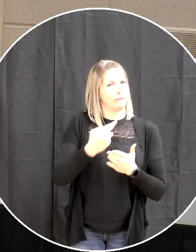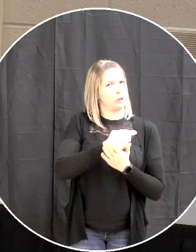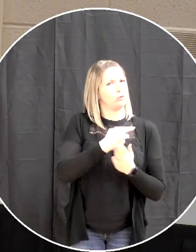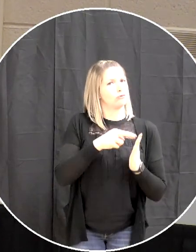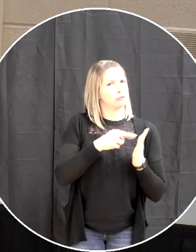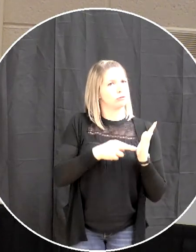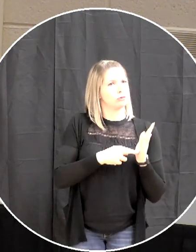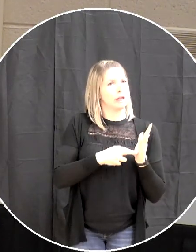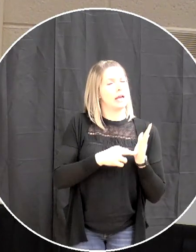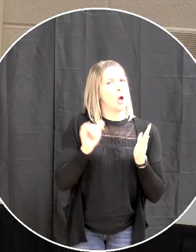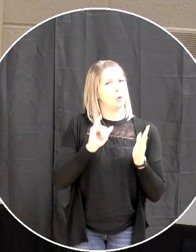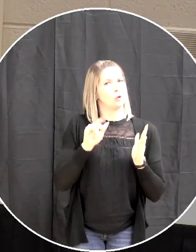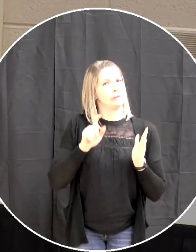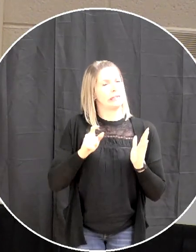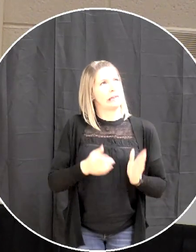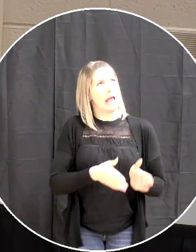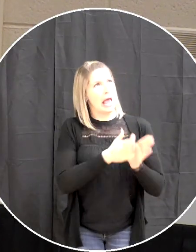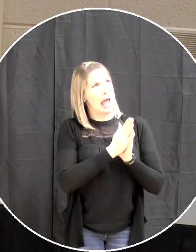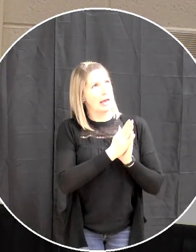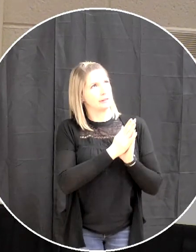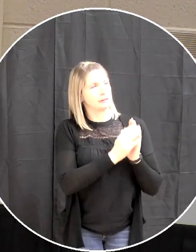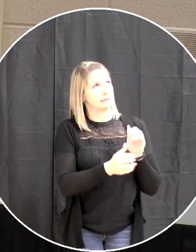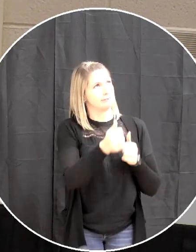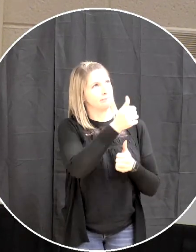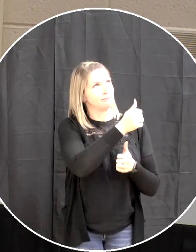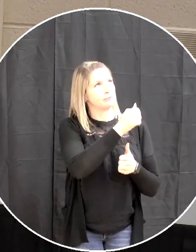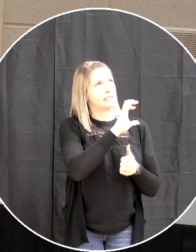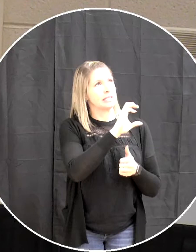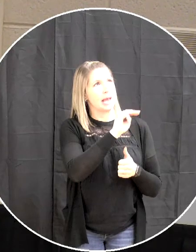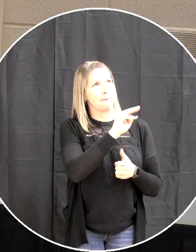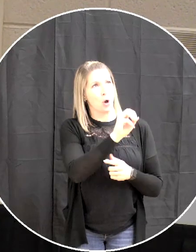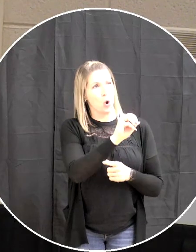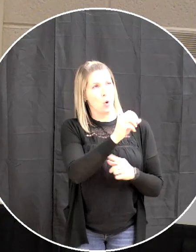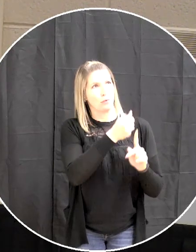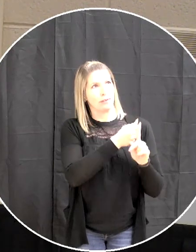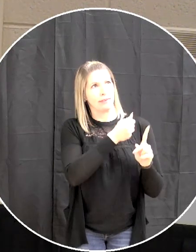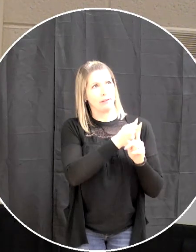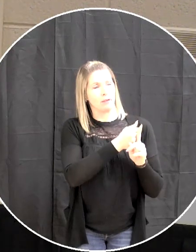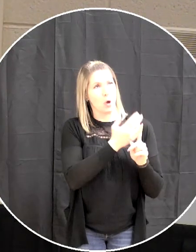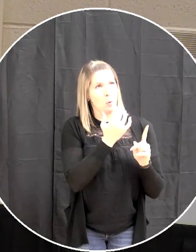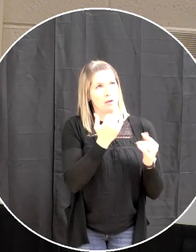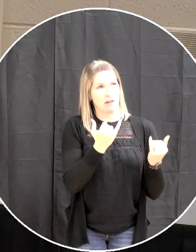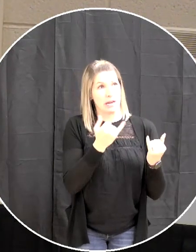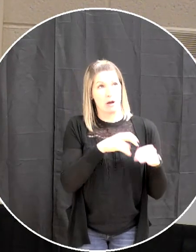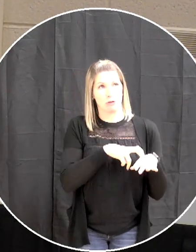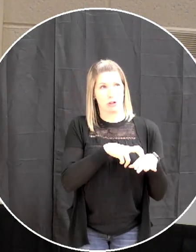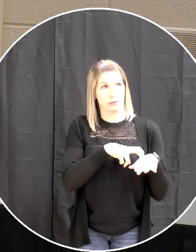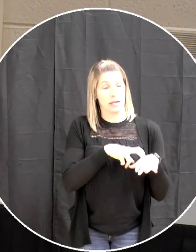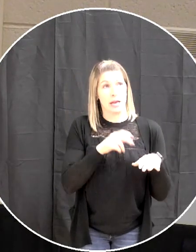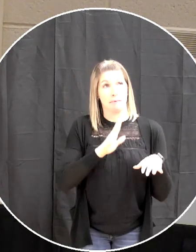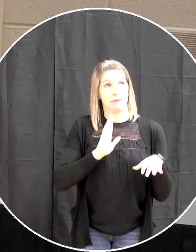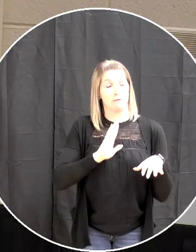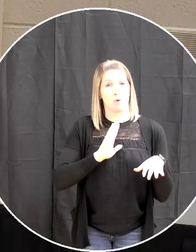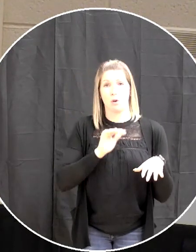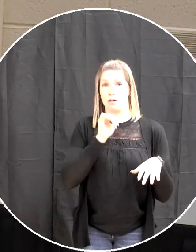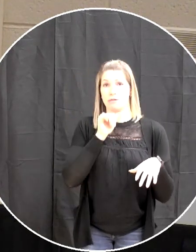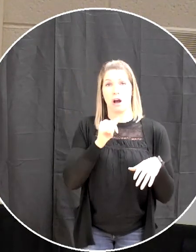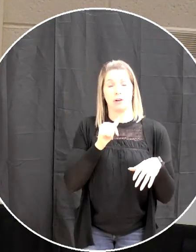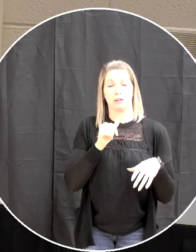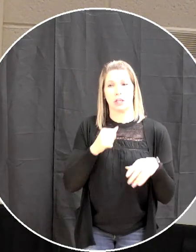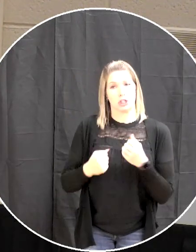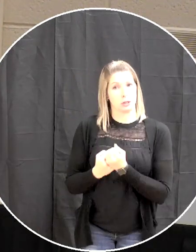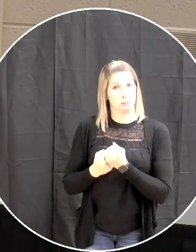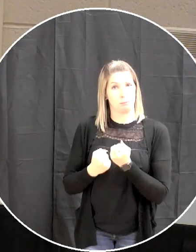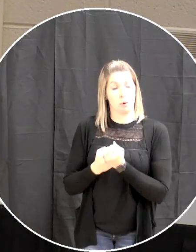chief medical officer to look at it as well. And it's making me nervous. It's not what we supported originally, and the